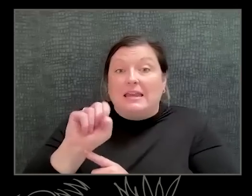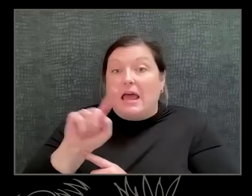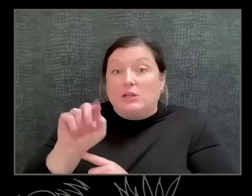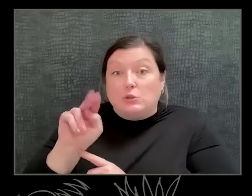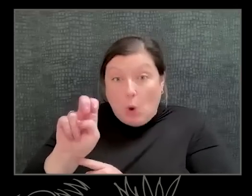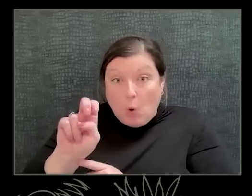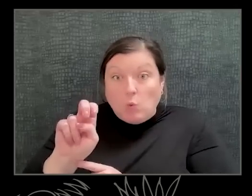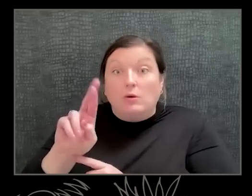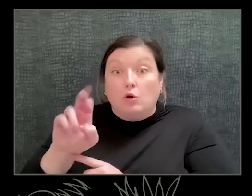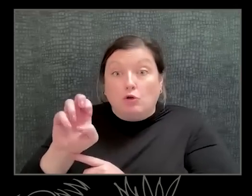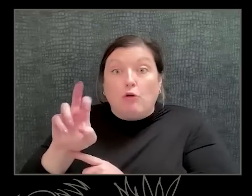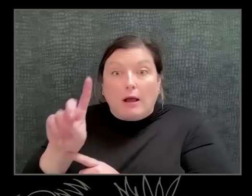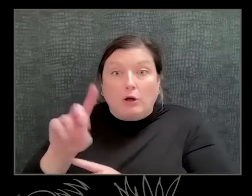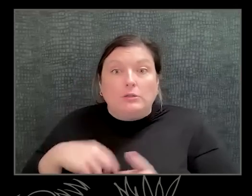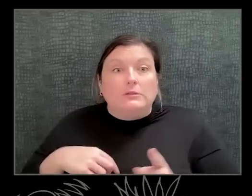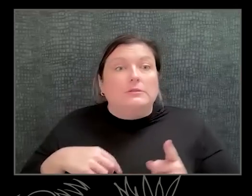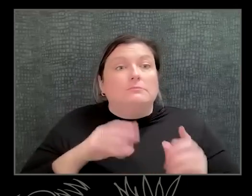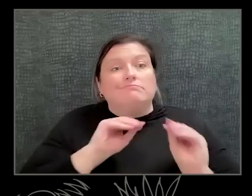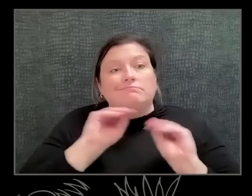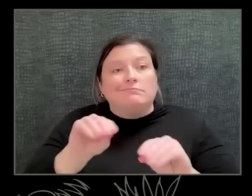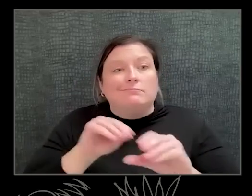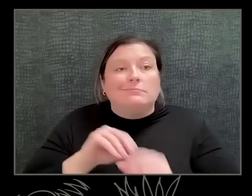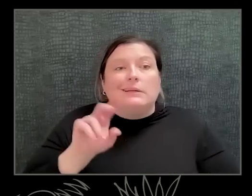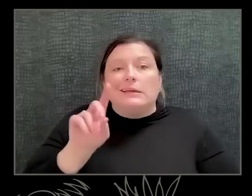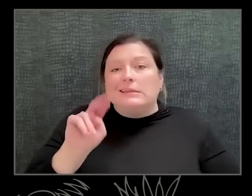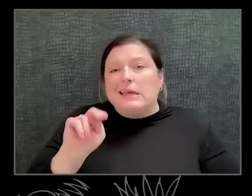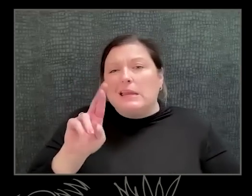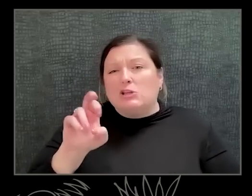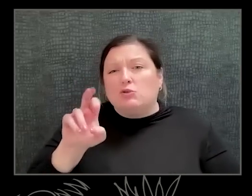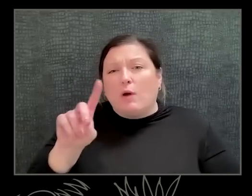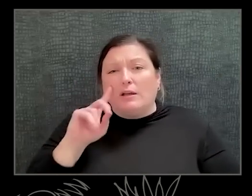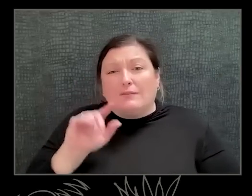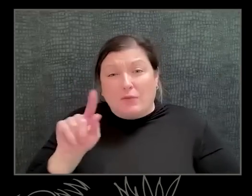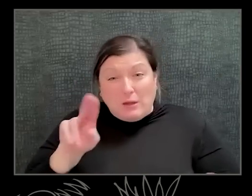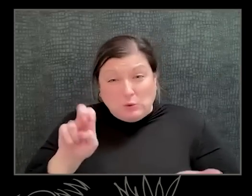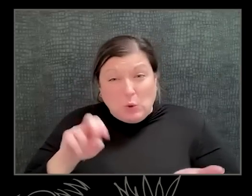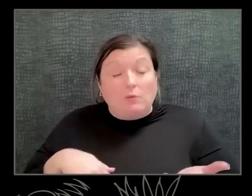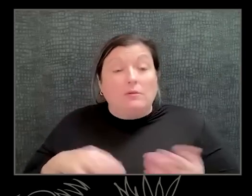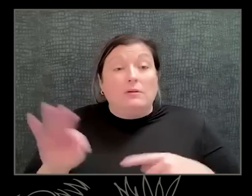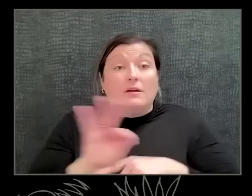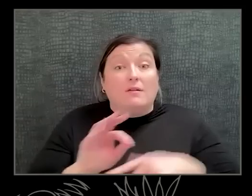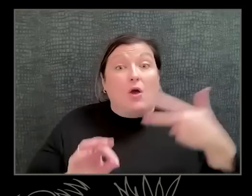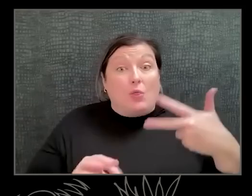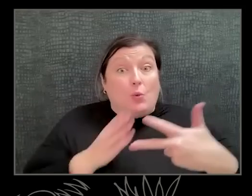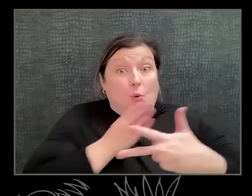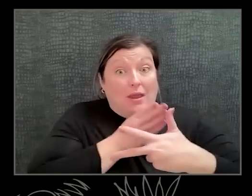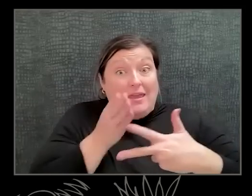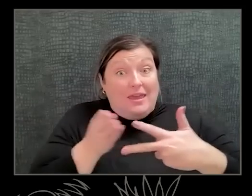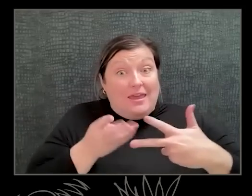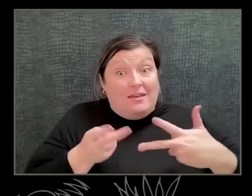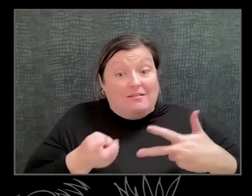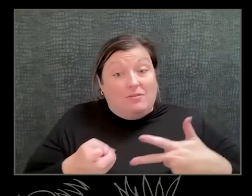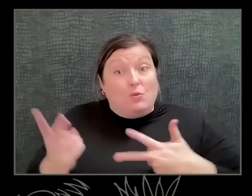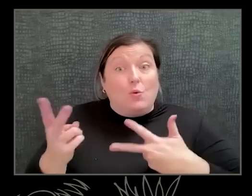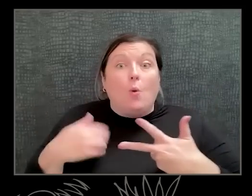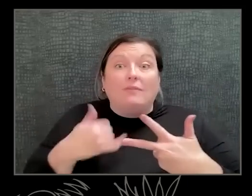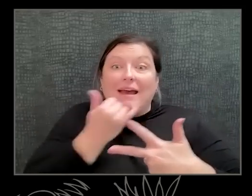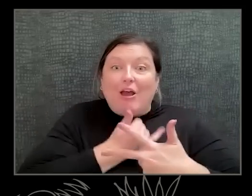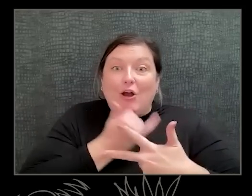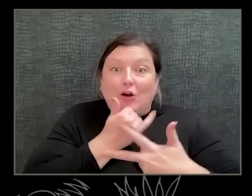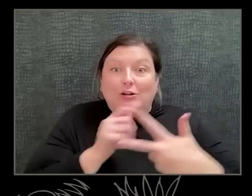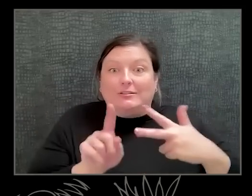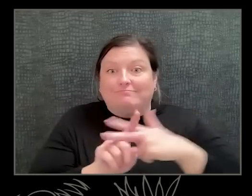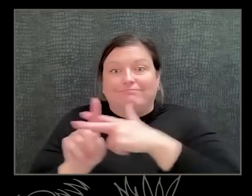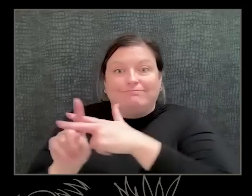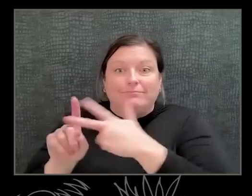we're going to return just all the DNS records for that zone. And this function can throw 3 different specific kinds of errors that are